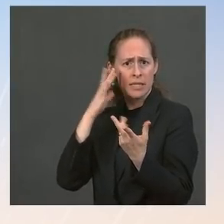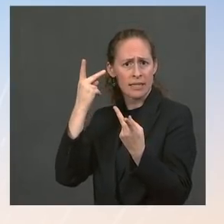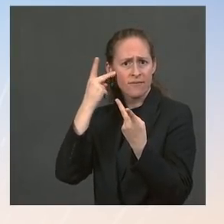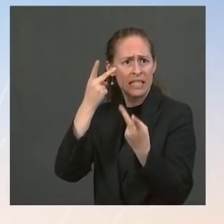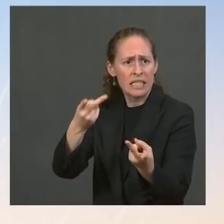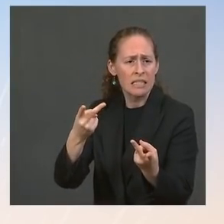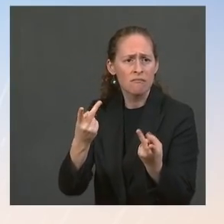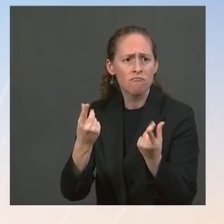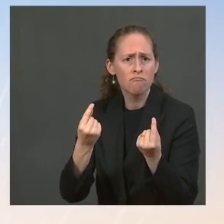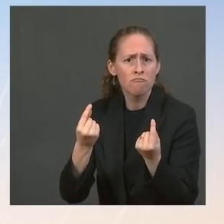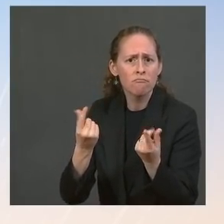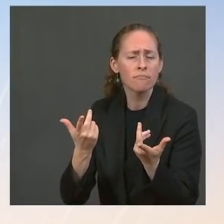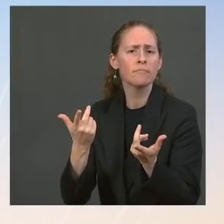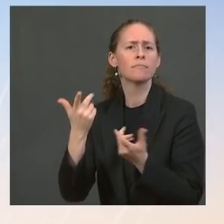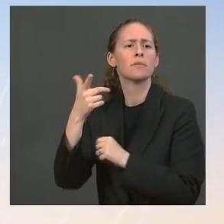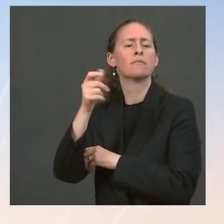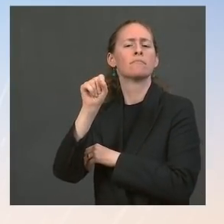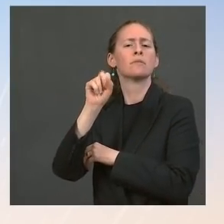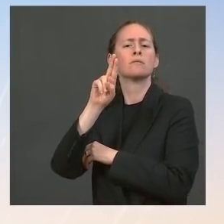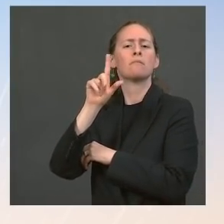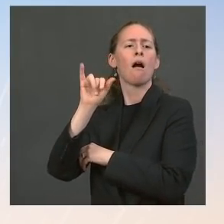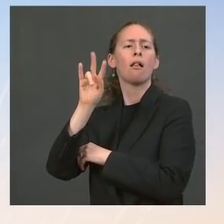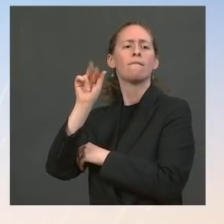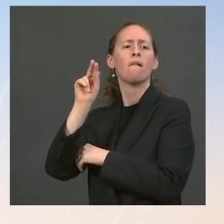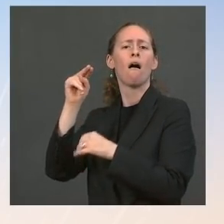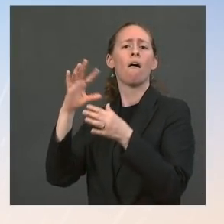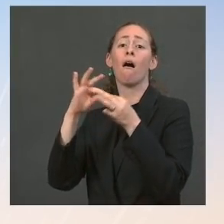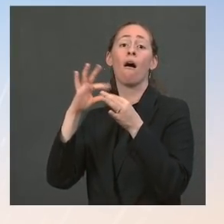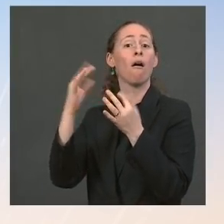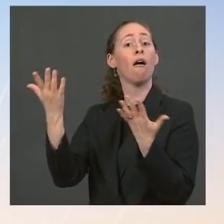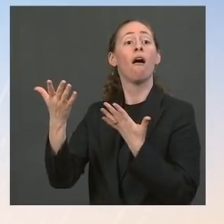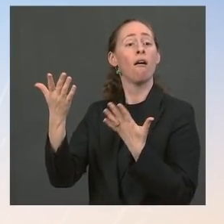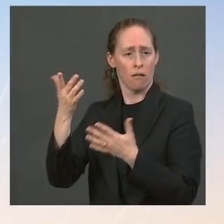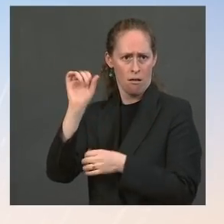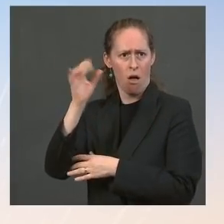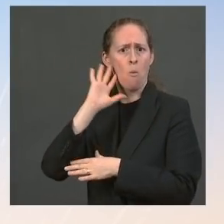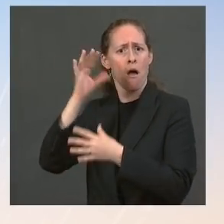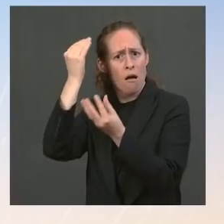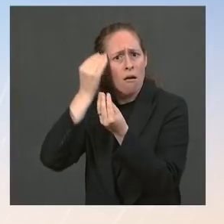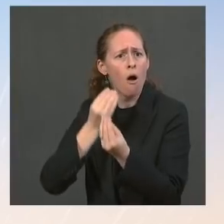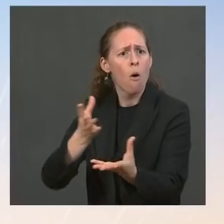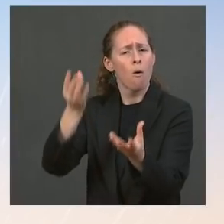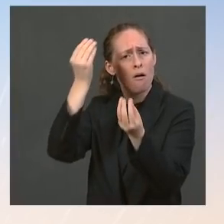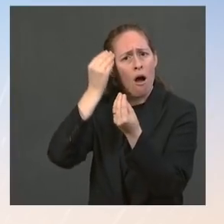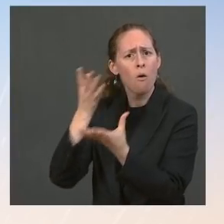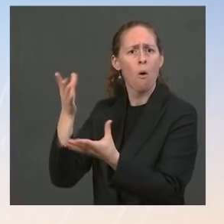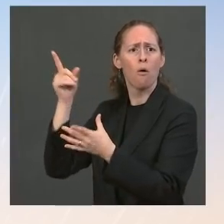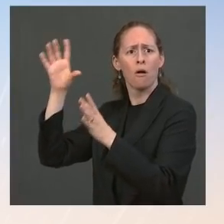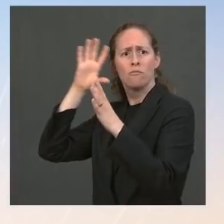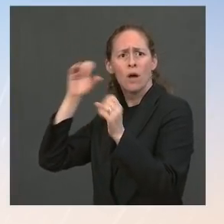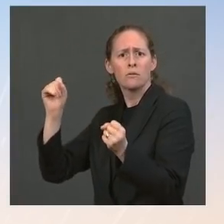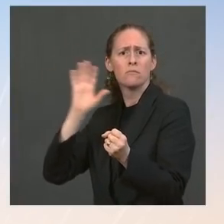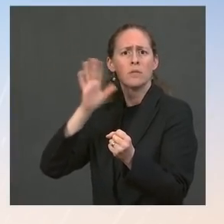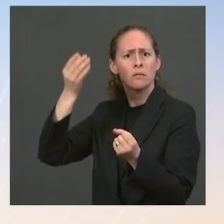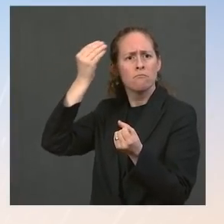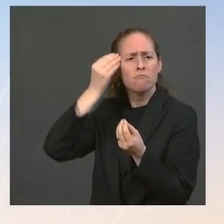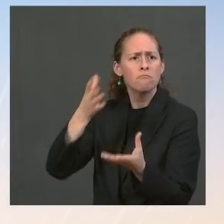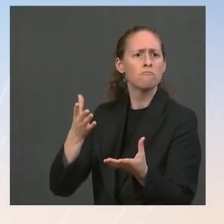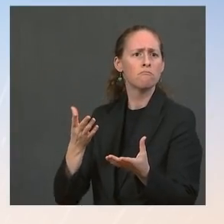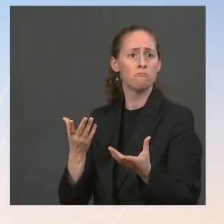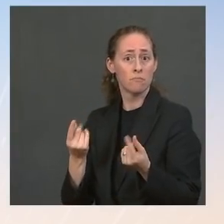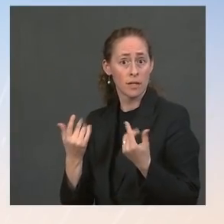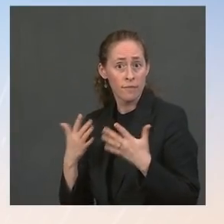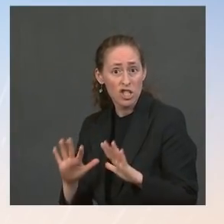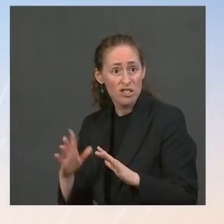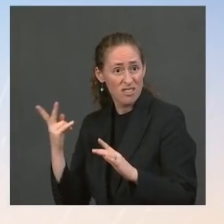on the day that he met my president, he said he would brief the president on that day. So I'm trying to check with you if you heard any comments from